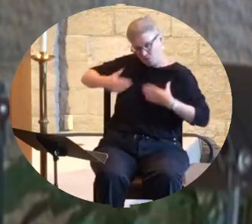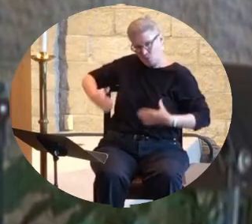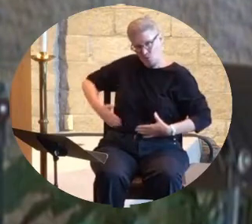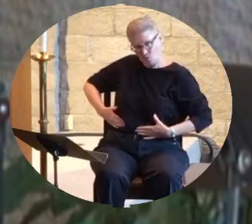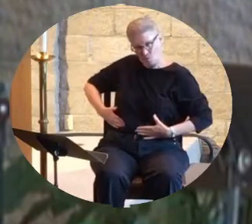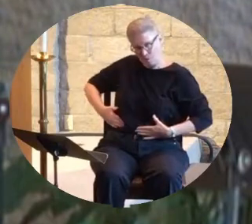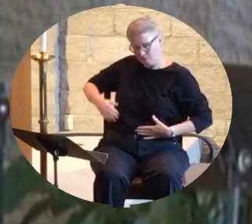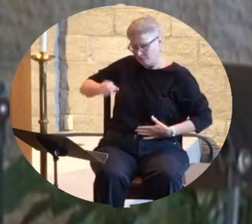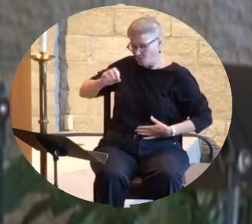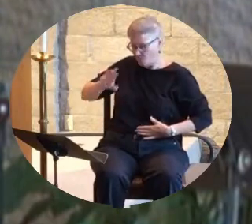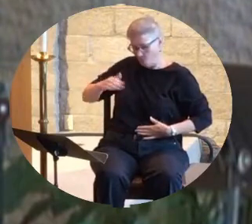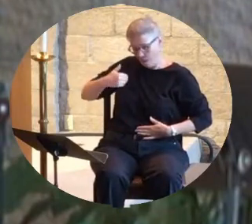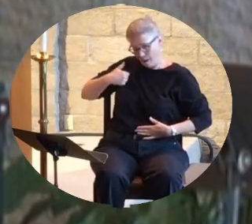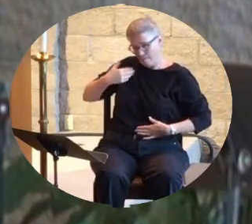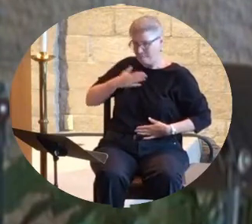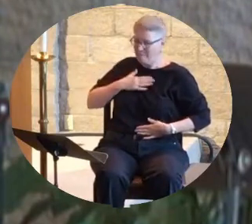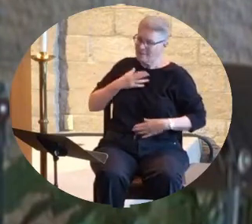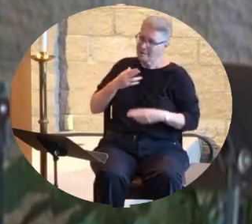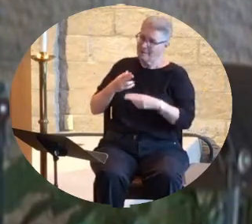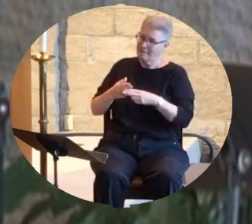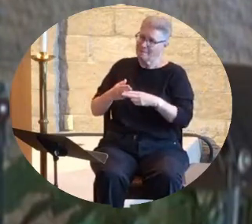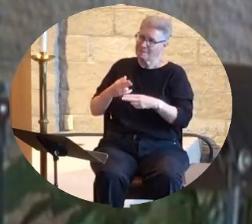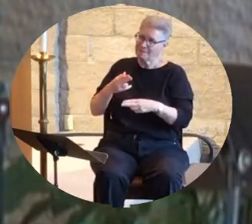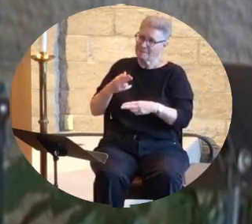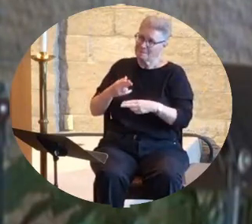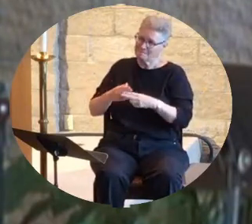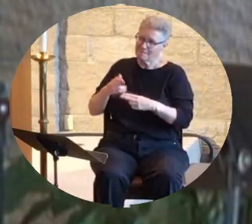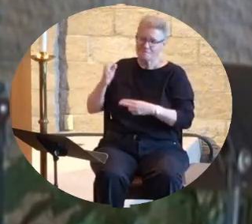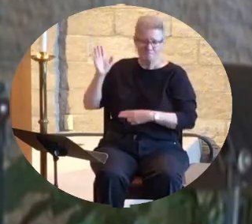it bore my